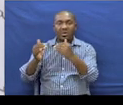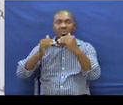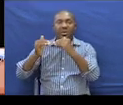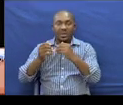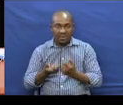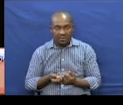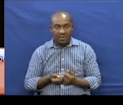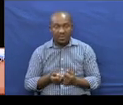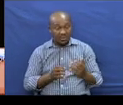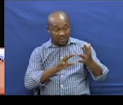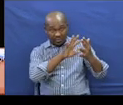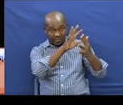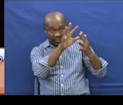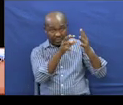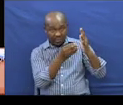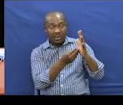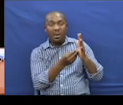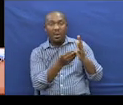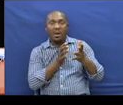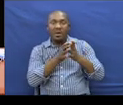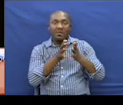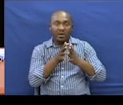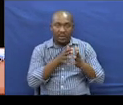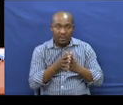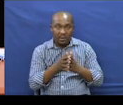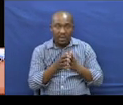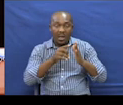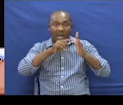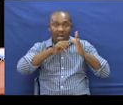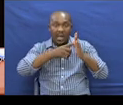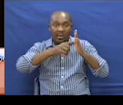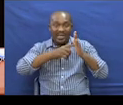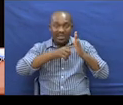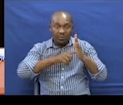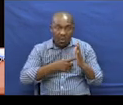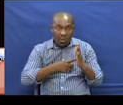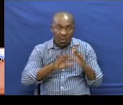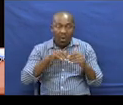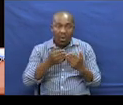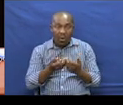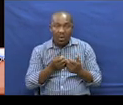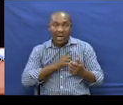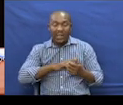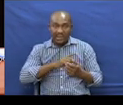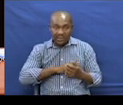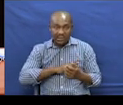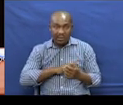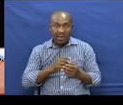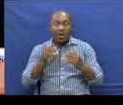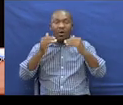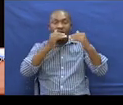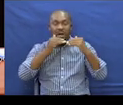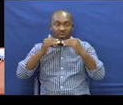defining characteristics of democracy, and their presence in a certain country will help someone to say whether that